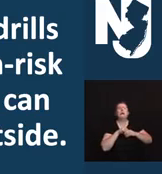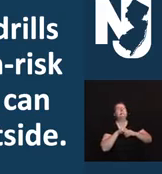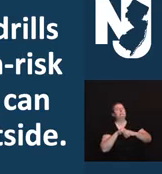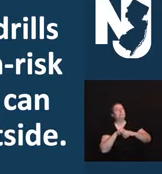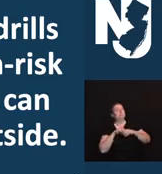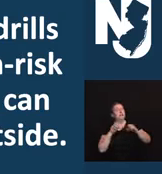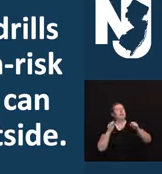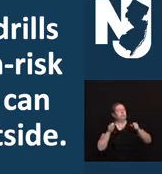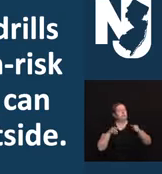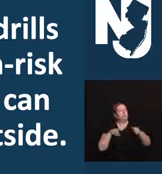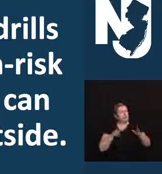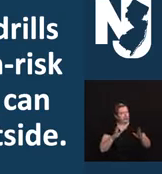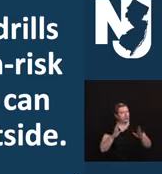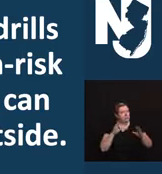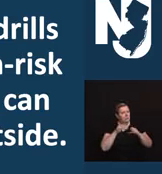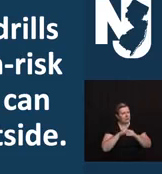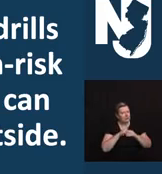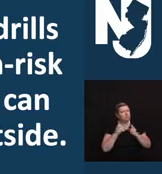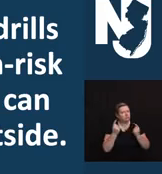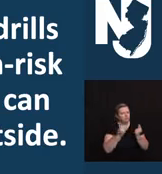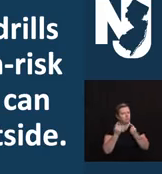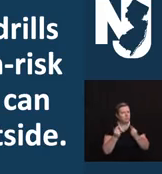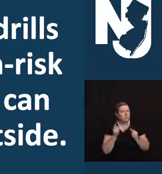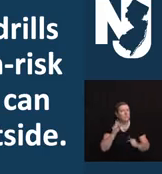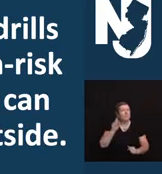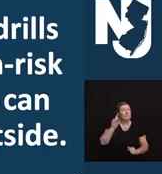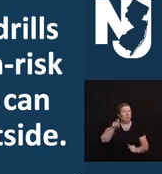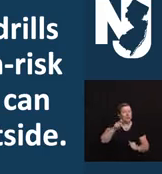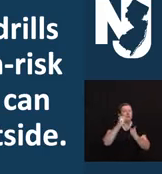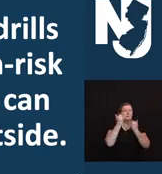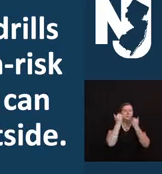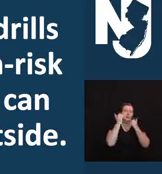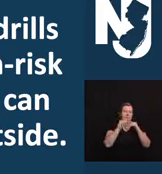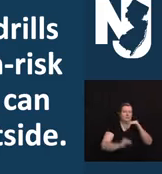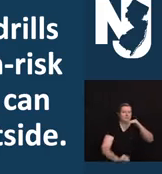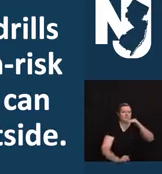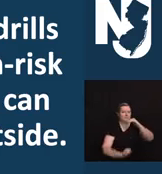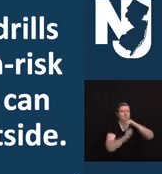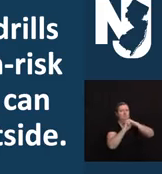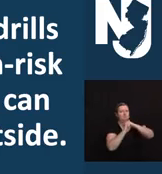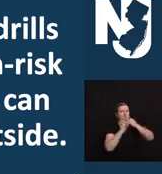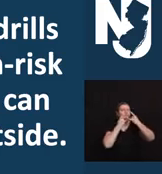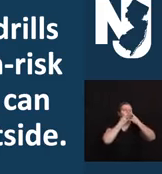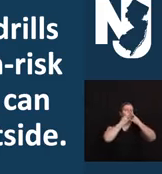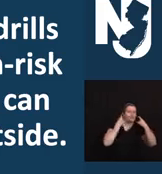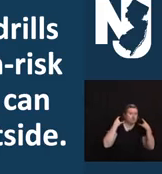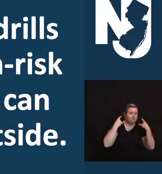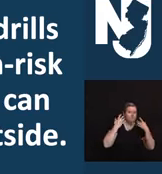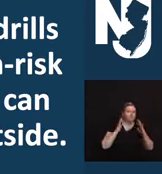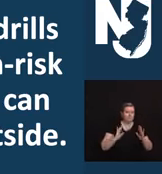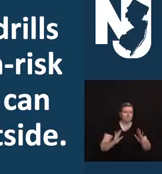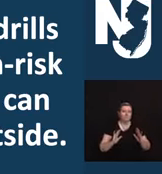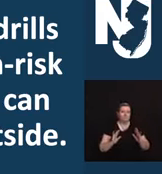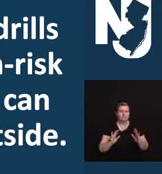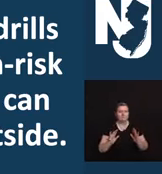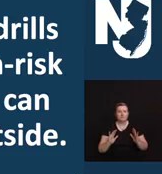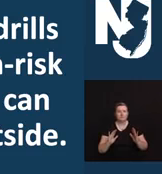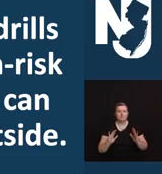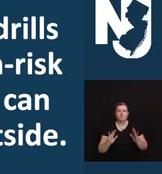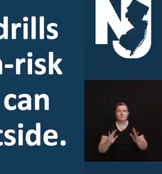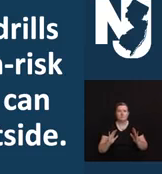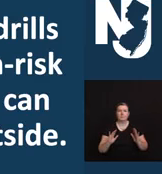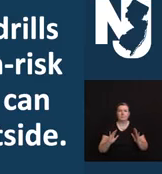limited capacities. But in the instance of contact-related activities, they must be conducted